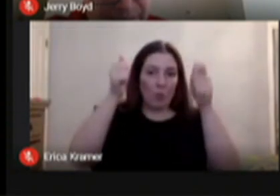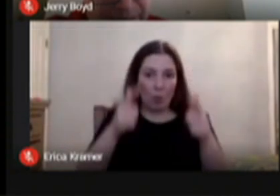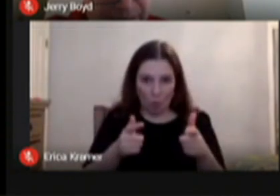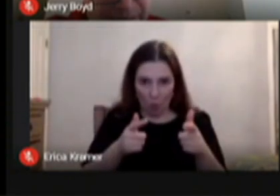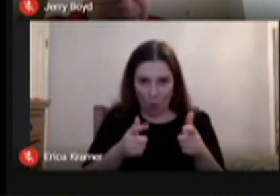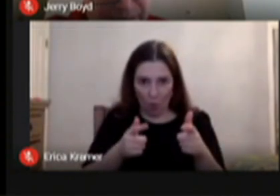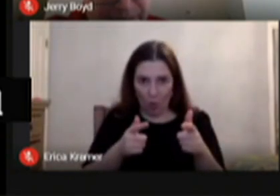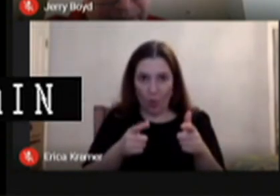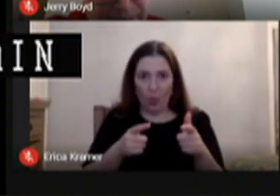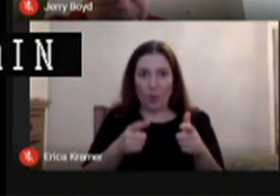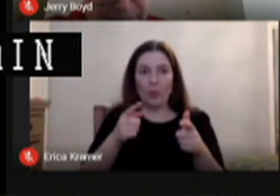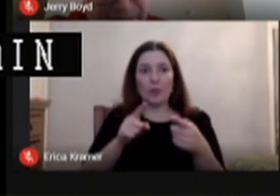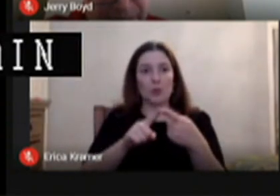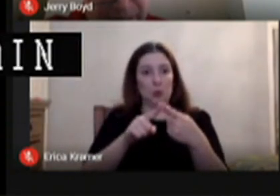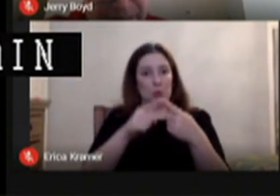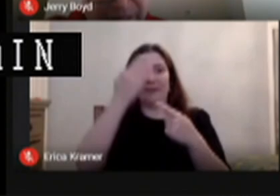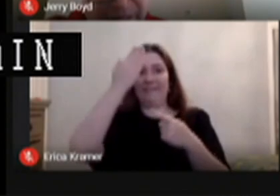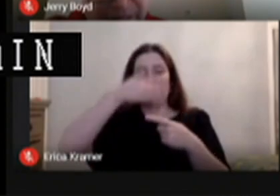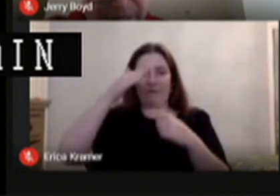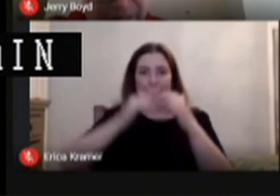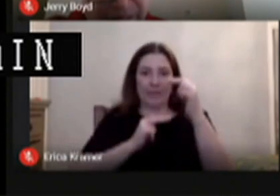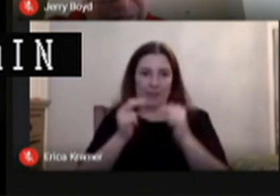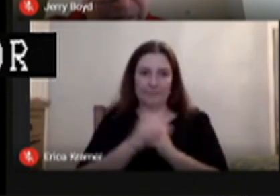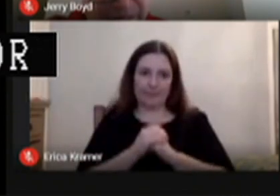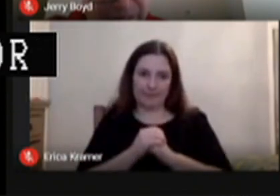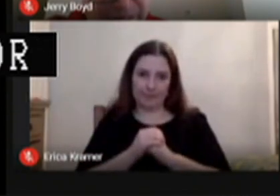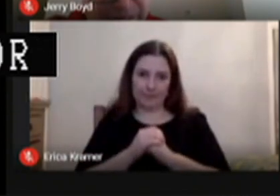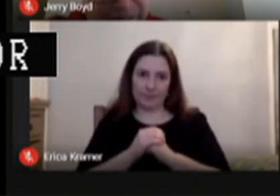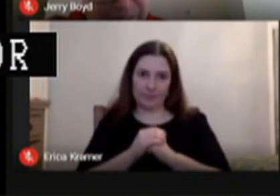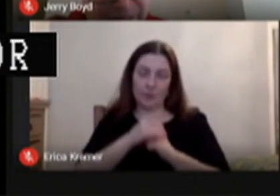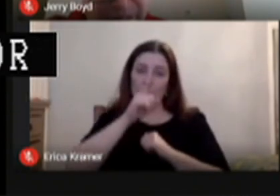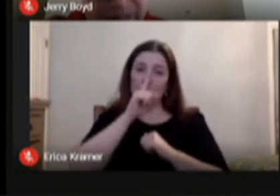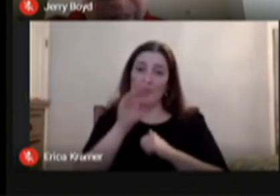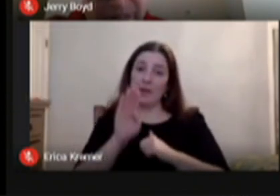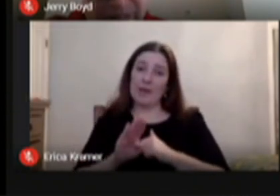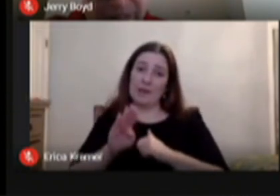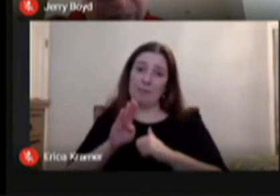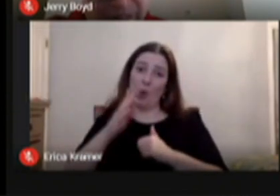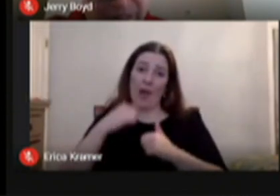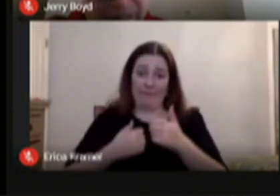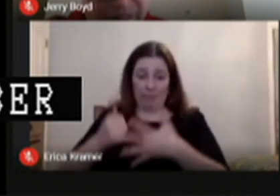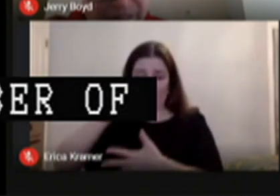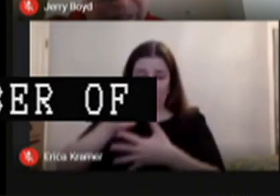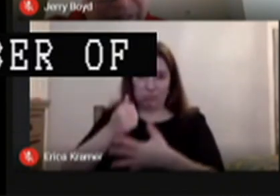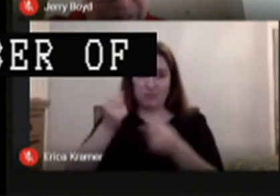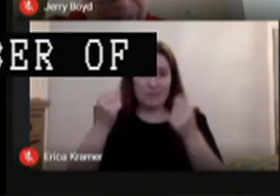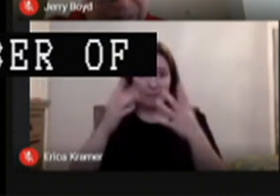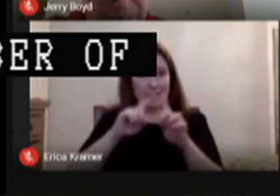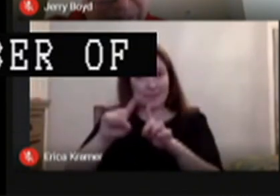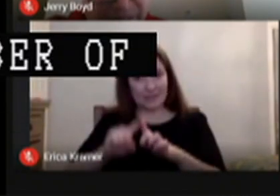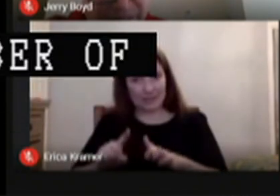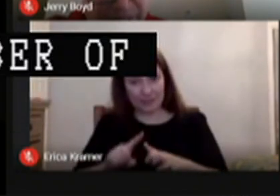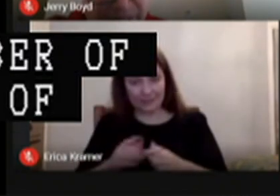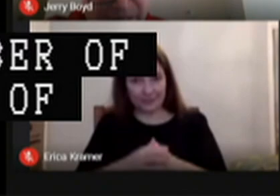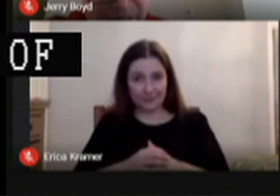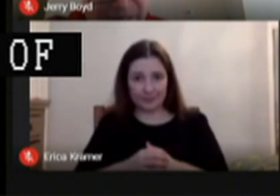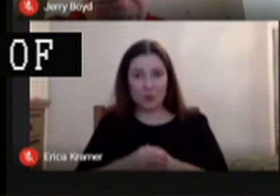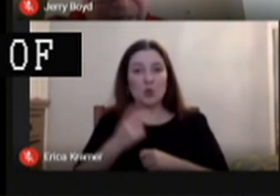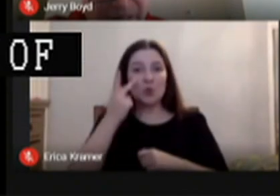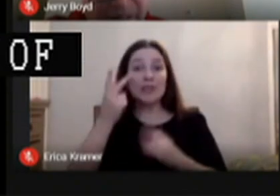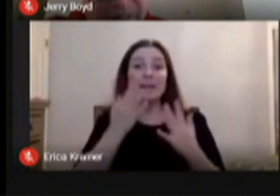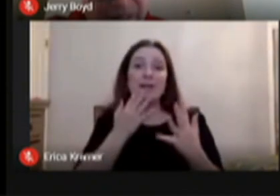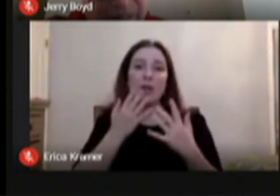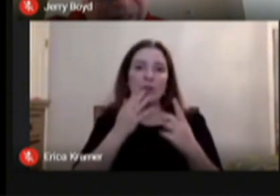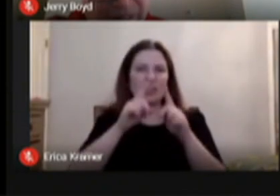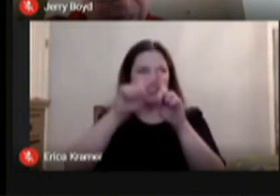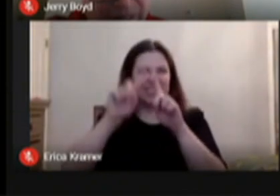floor terrace. The city has prioritized a number of things for the first phase of renovation. So here in color, you see a